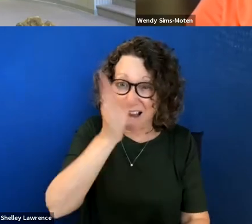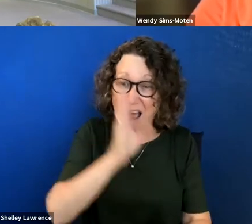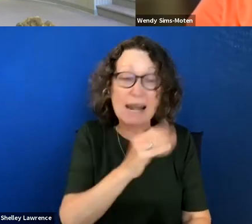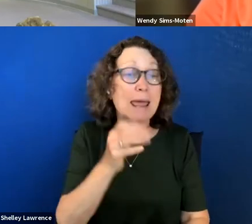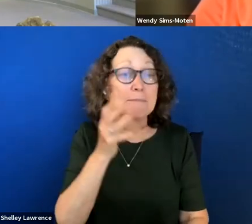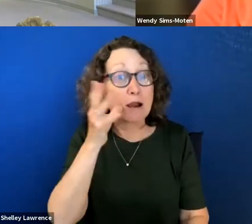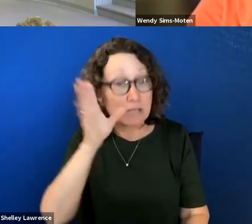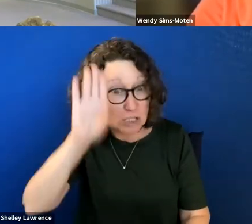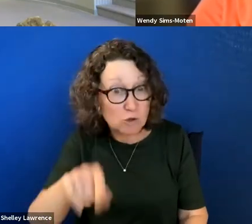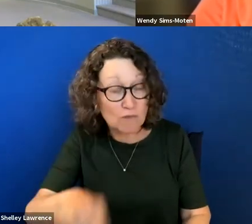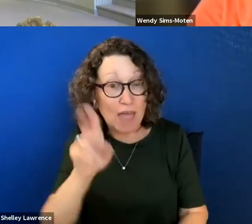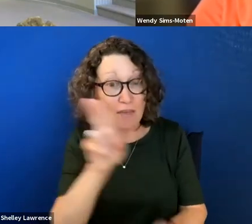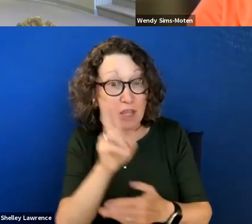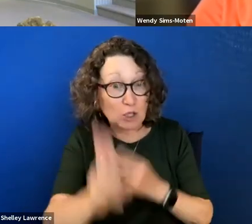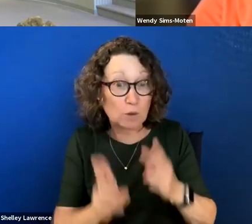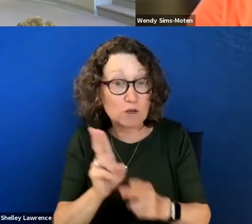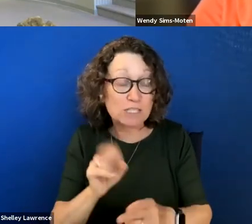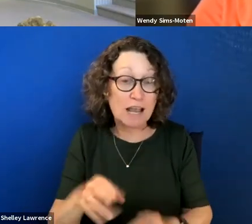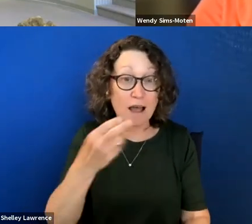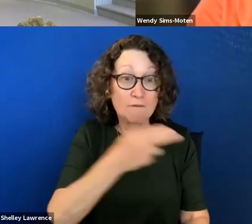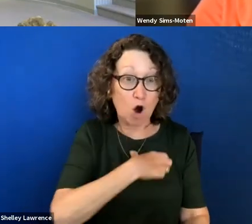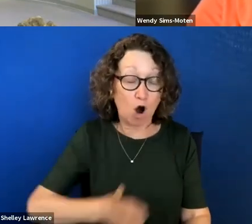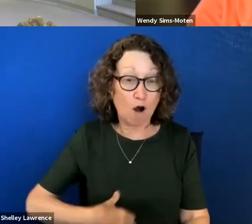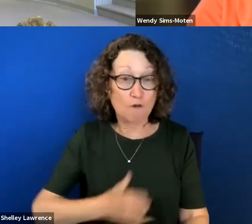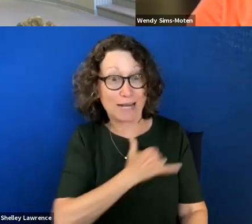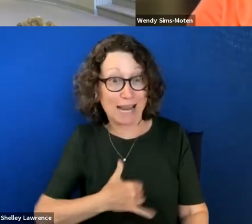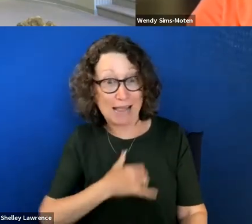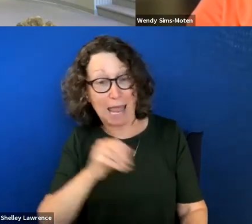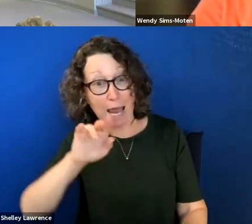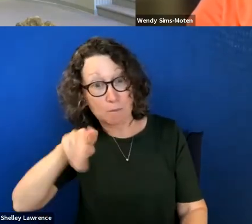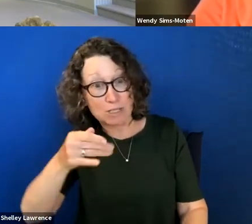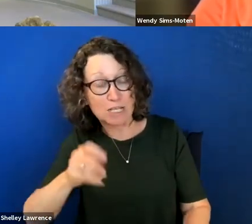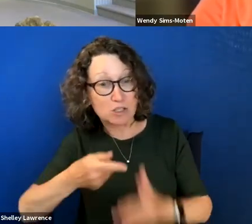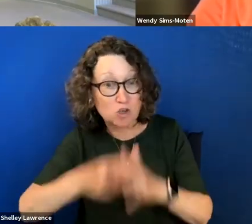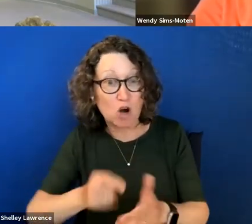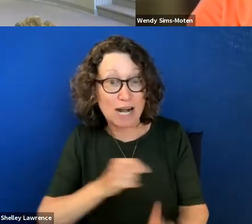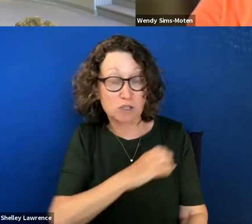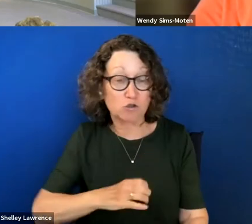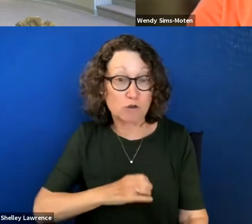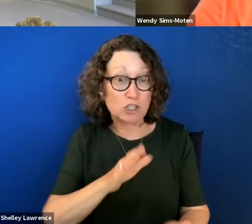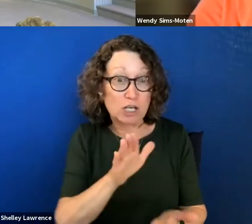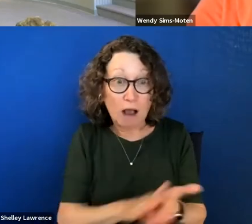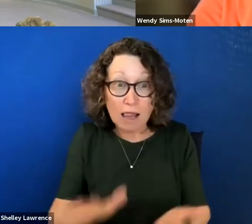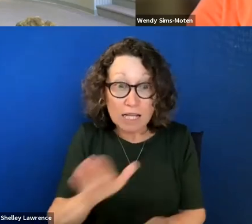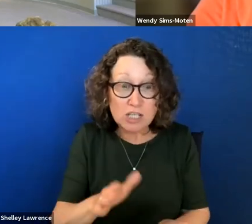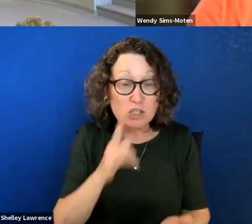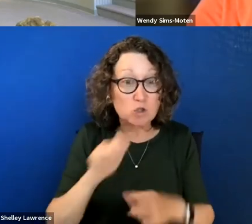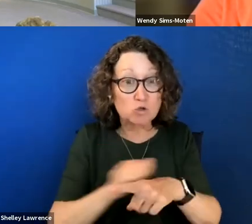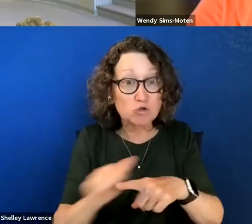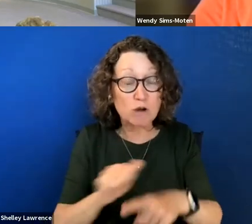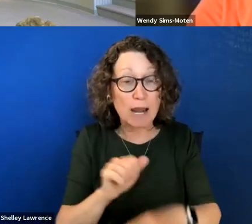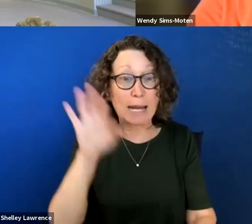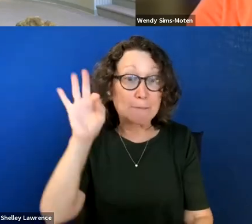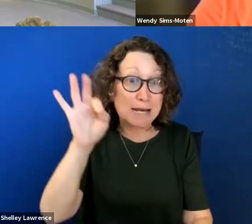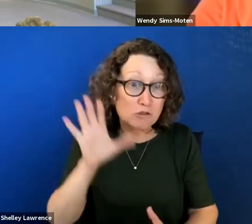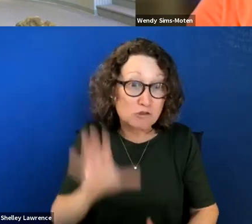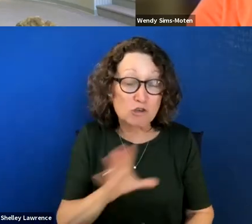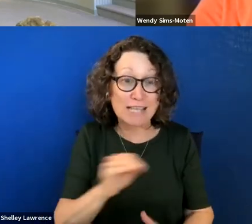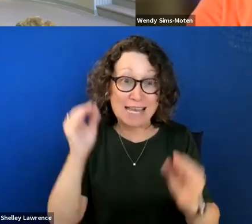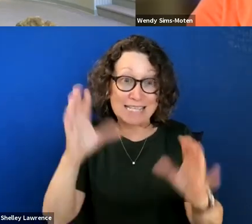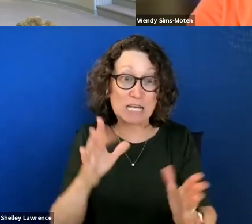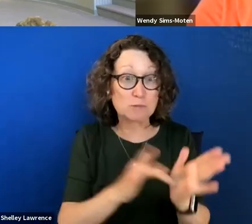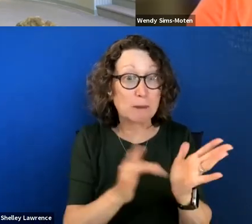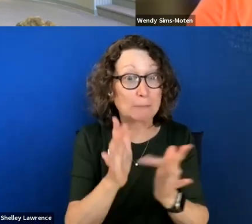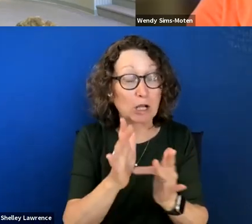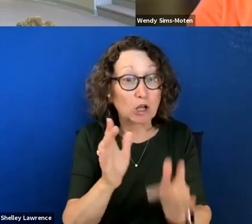parents, did you know that the universities of Harvard, Yale, and Princeton all started as Christian colleges to train ministers and teach